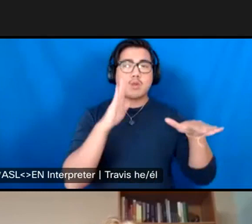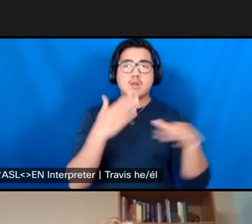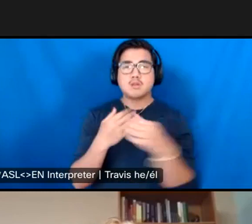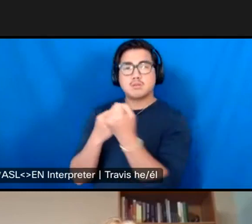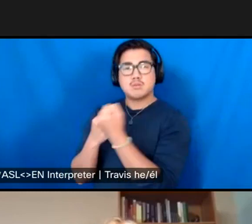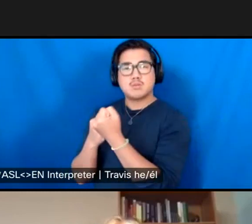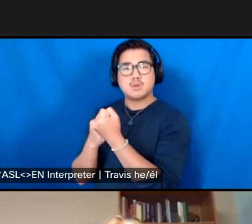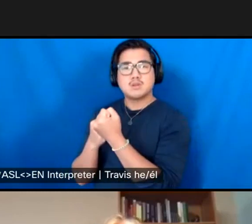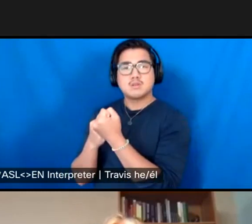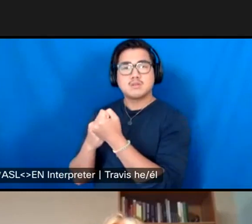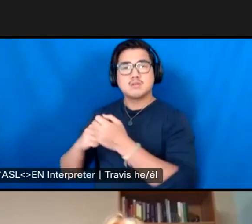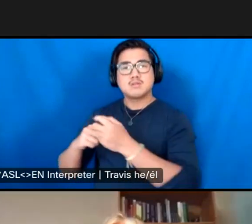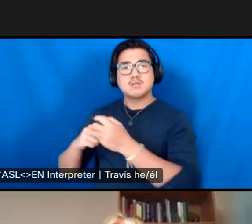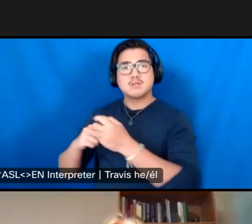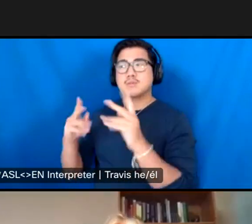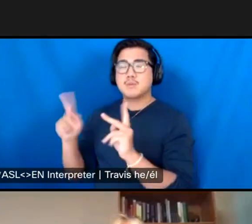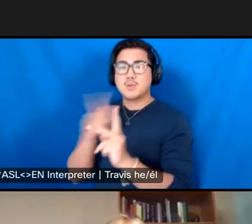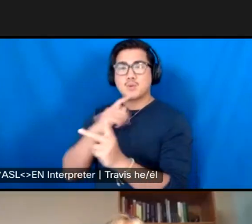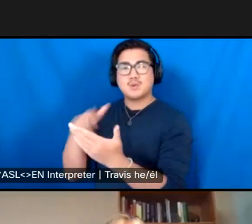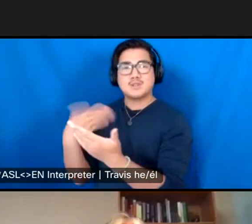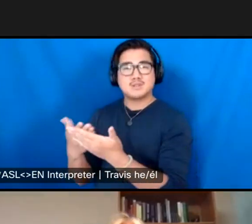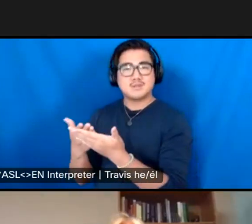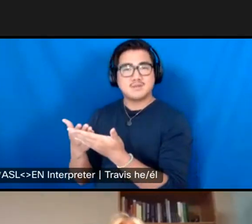adjustment of these new arrivals